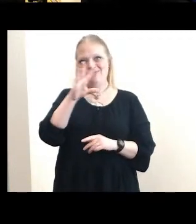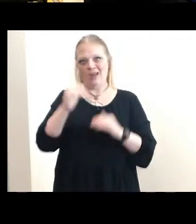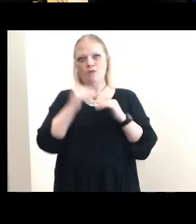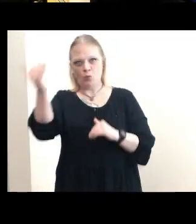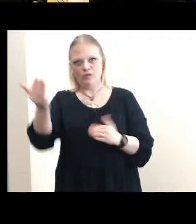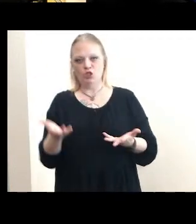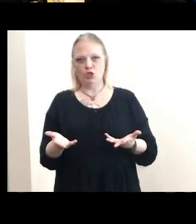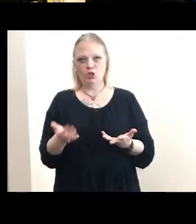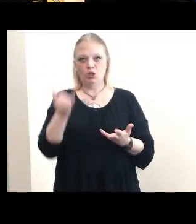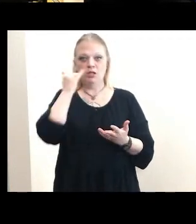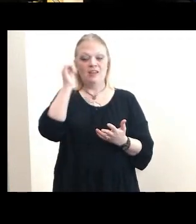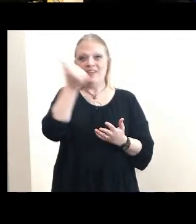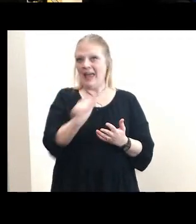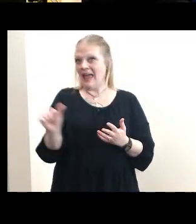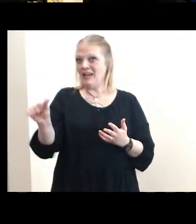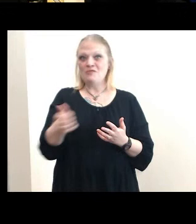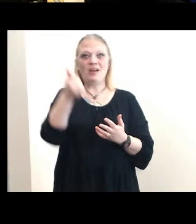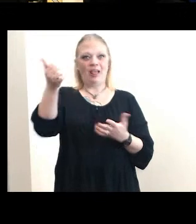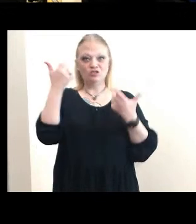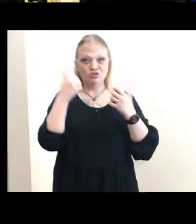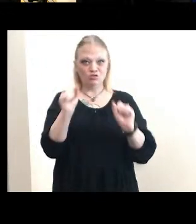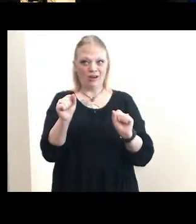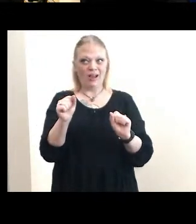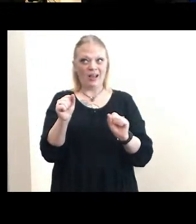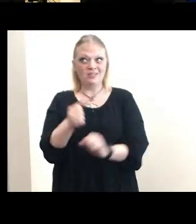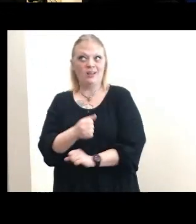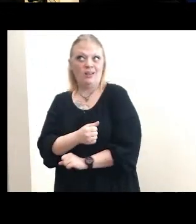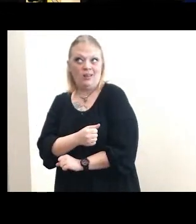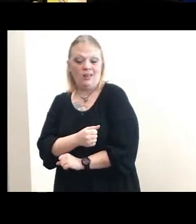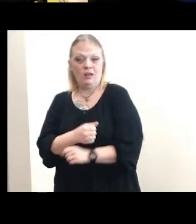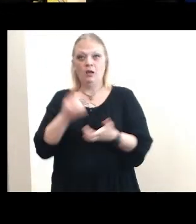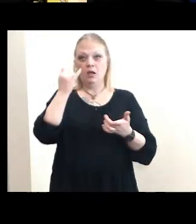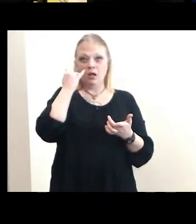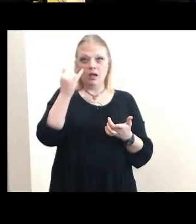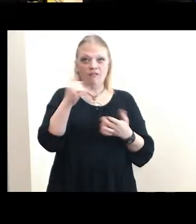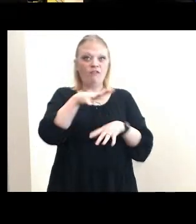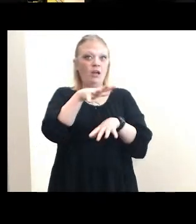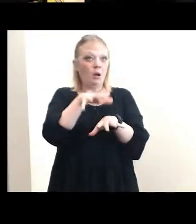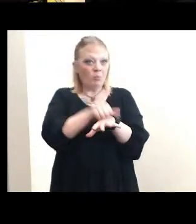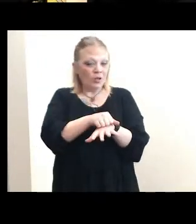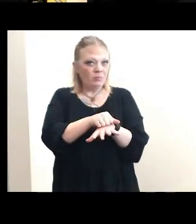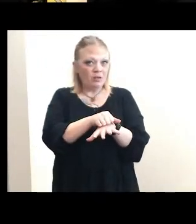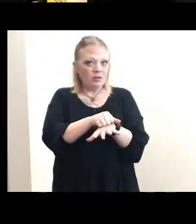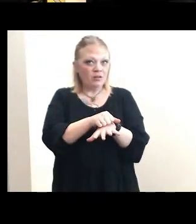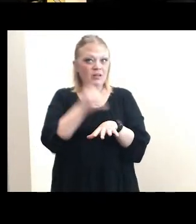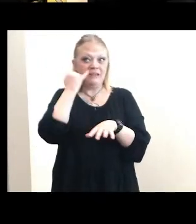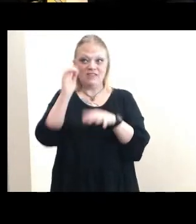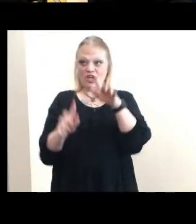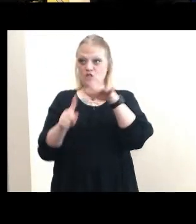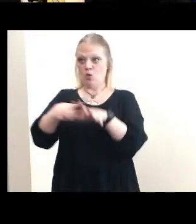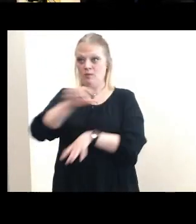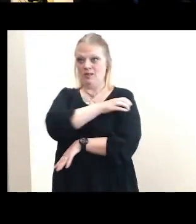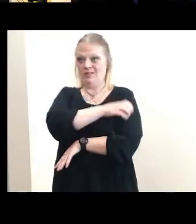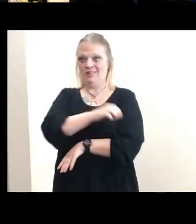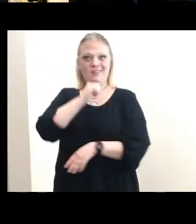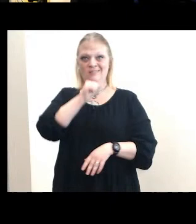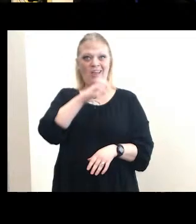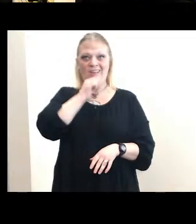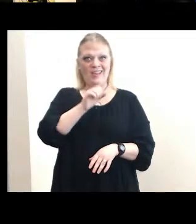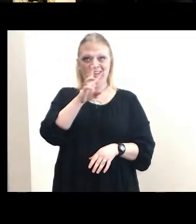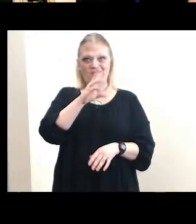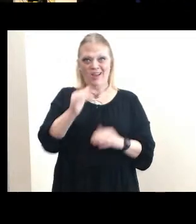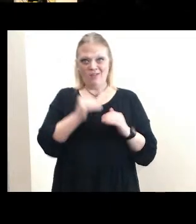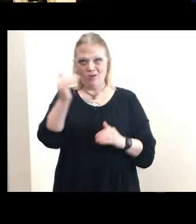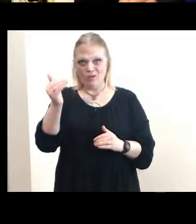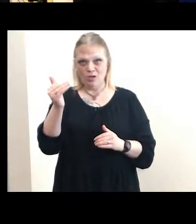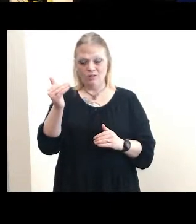if anybody else attempts to get those doses, even if they should happen to get an appointment, if they appear at the clinic and they're not 65 and